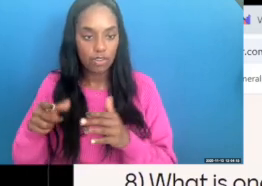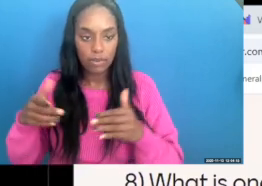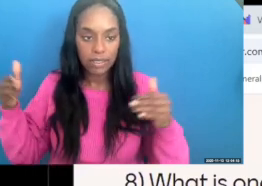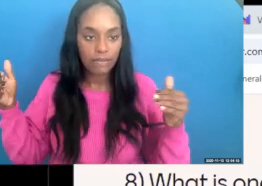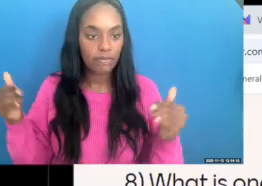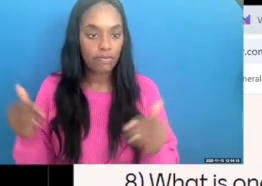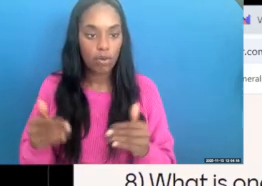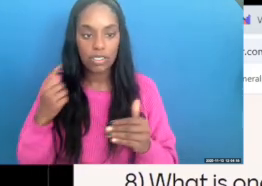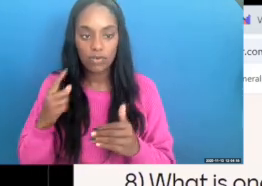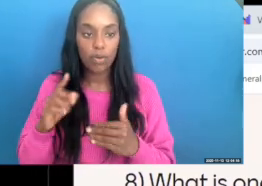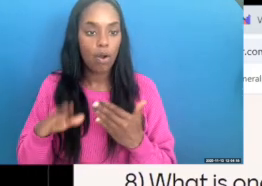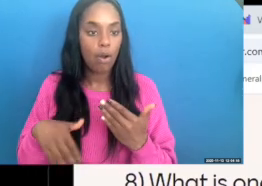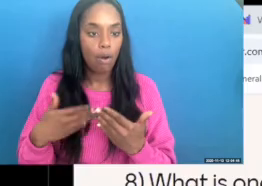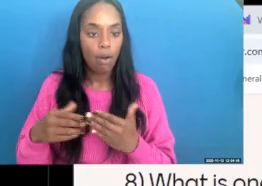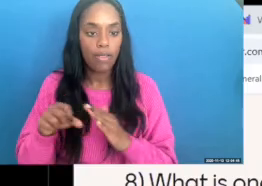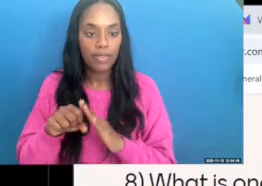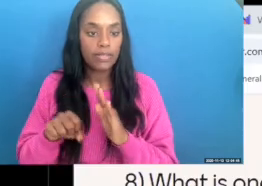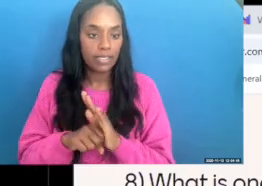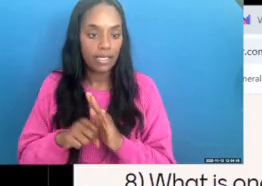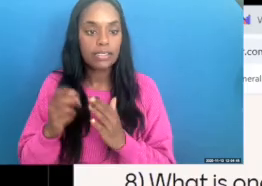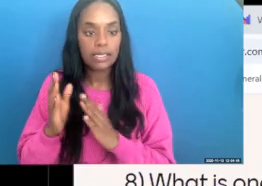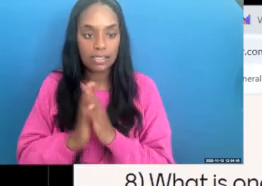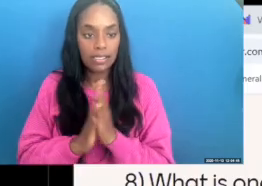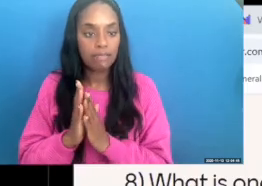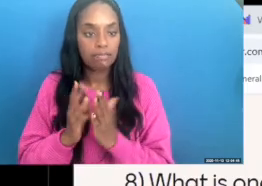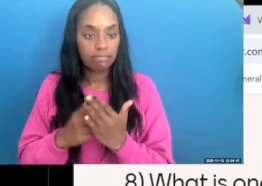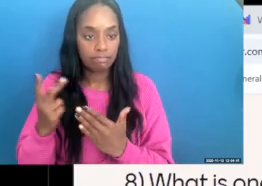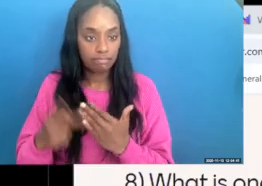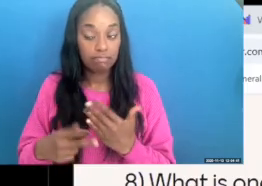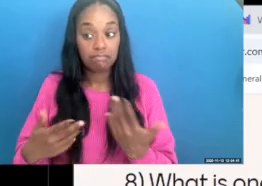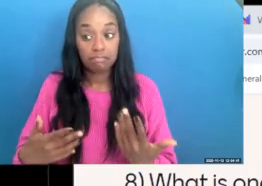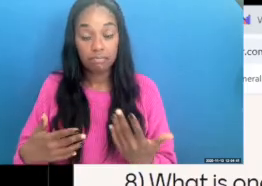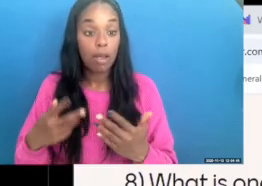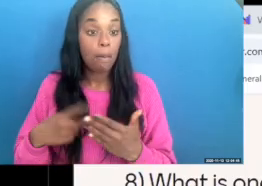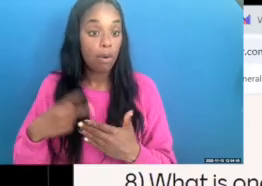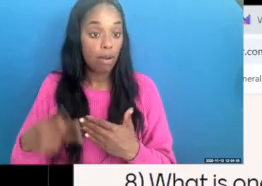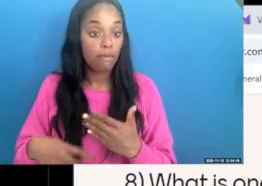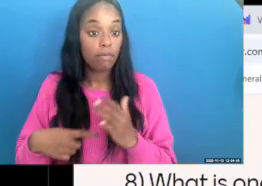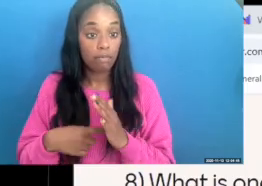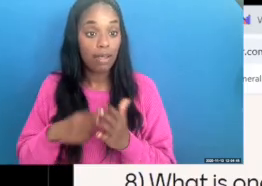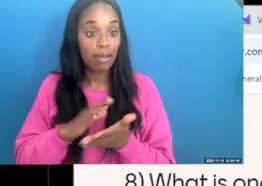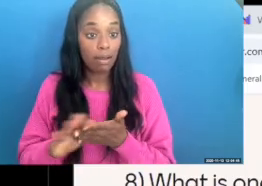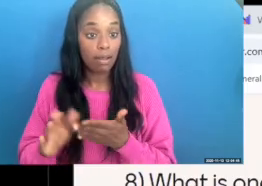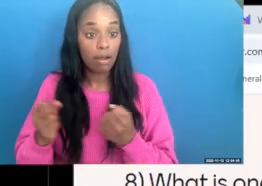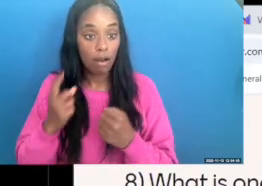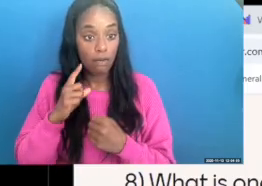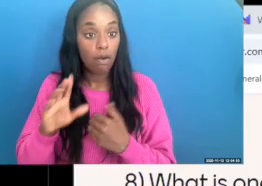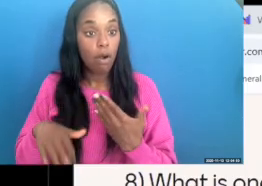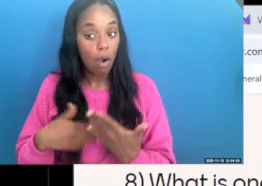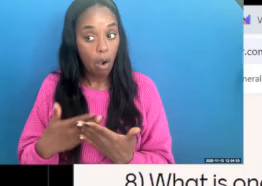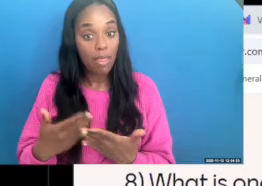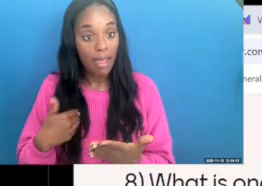it's been clear in this conversation that, equity and affordability must be central to all of the state's